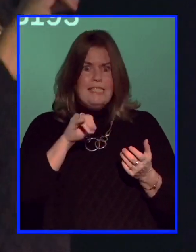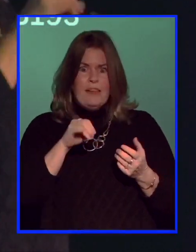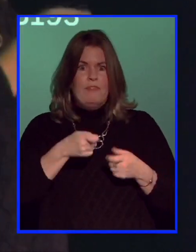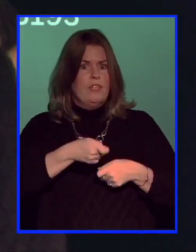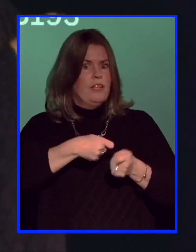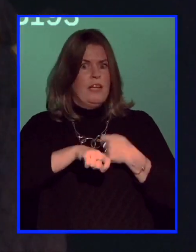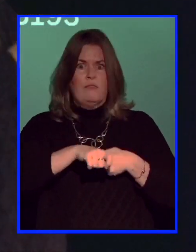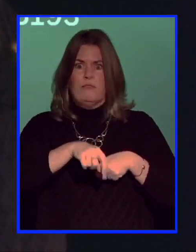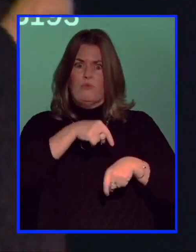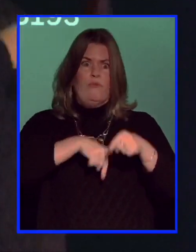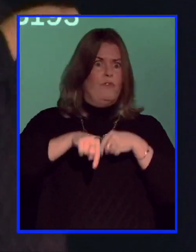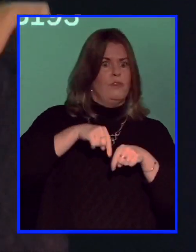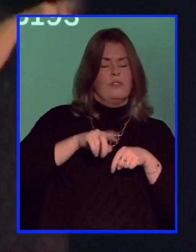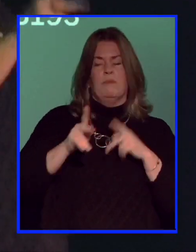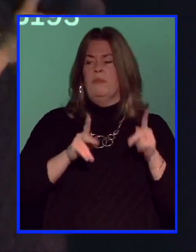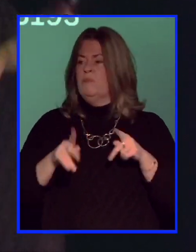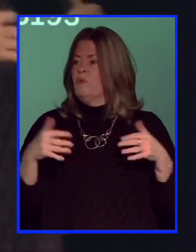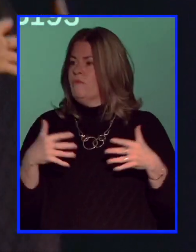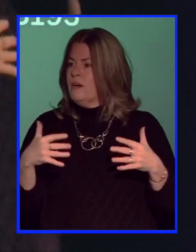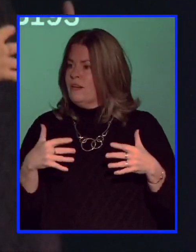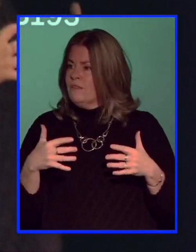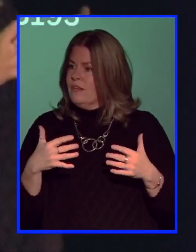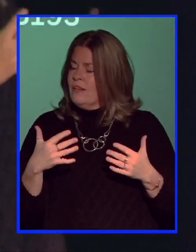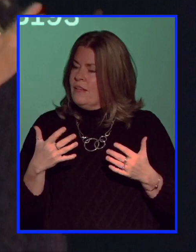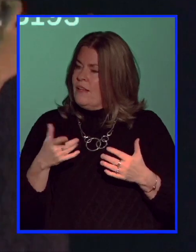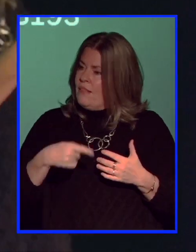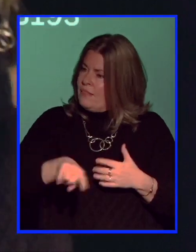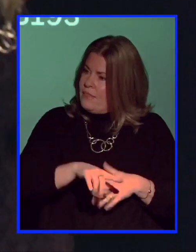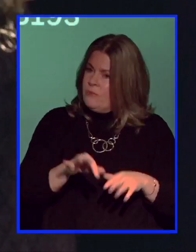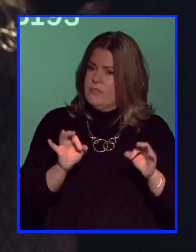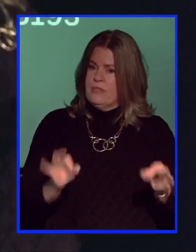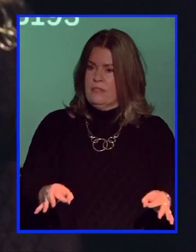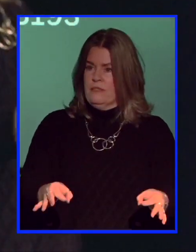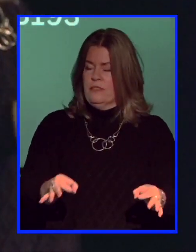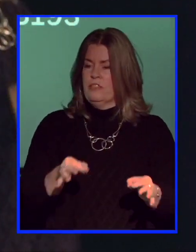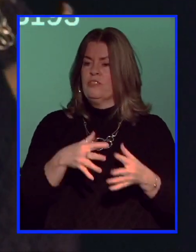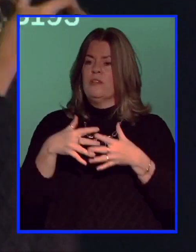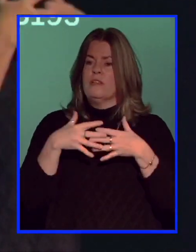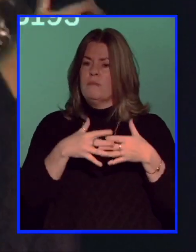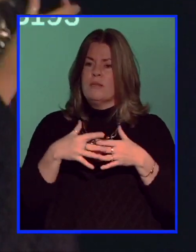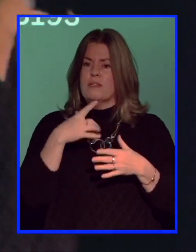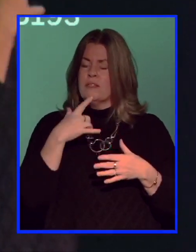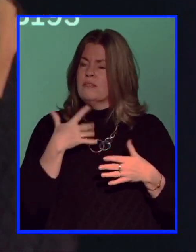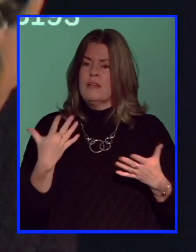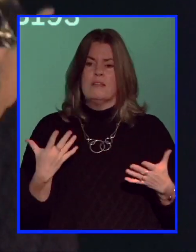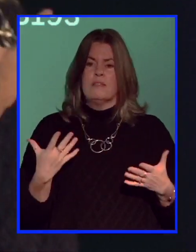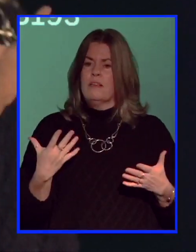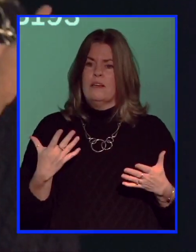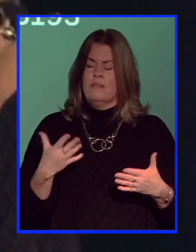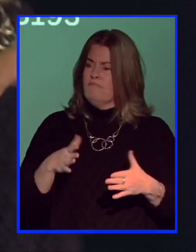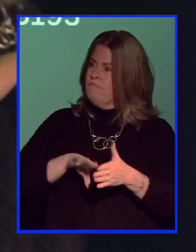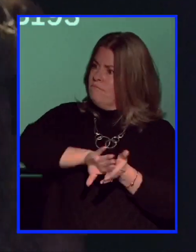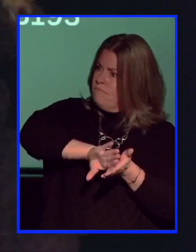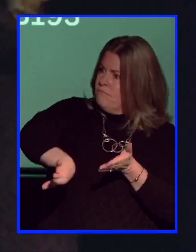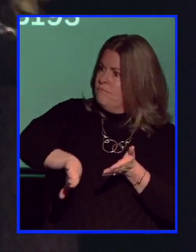reversal that people feared, there was a decision that America made to repudiate the election deniers.